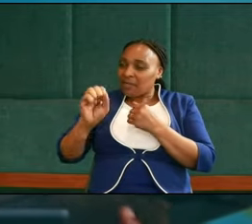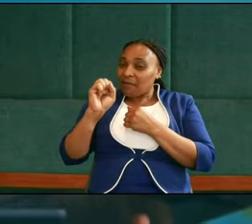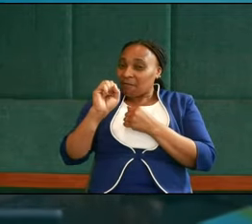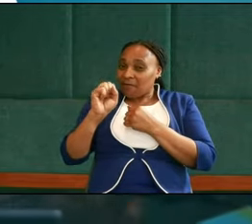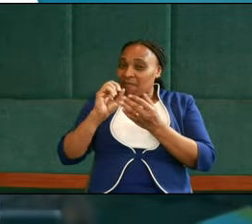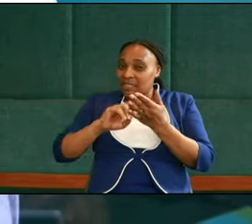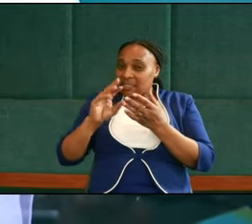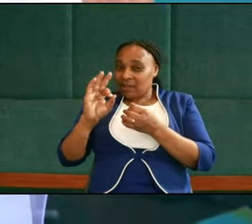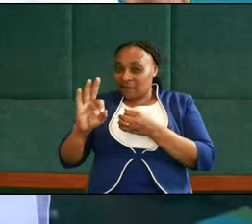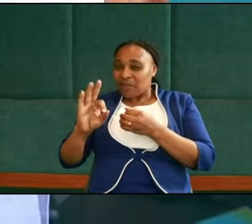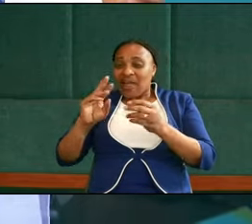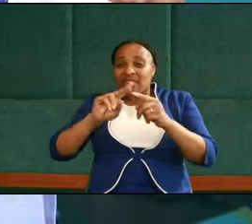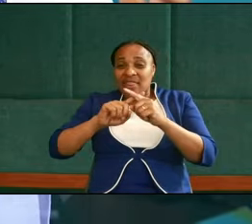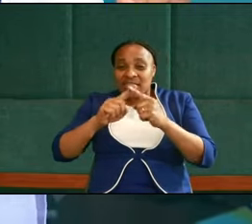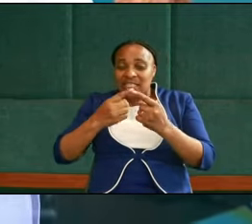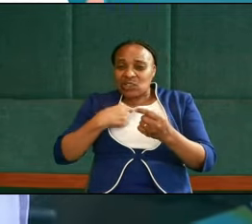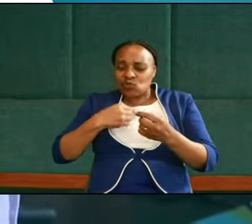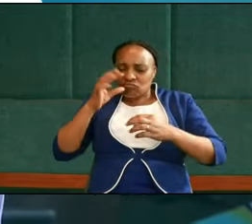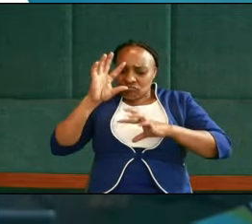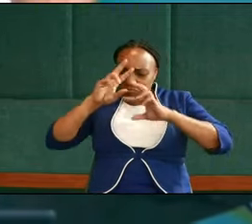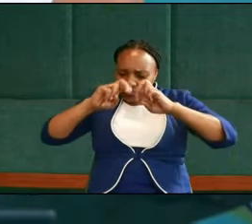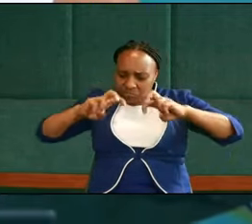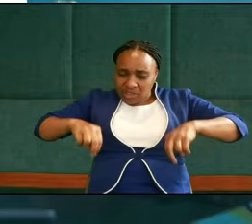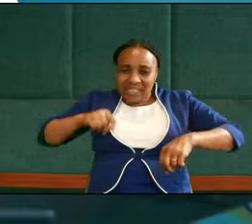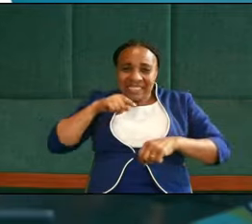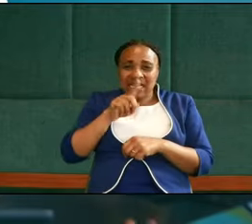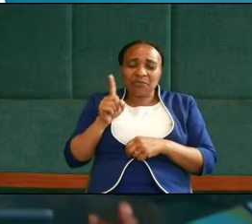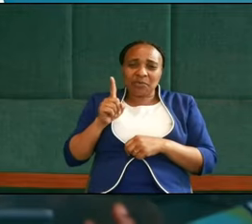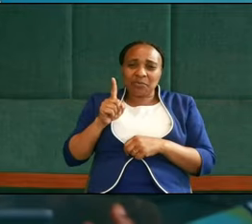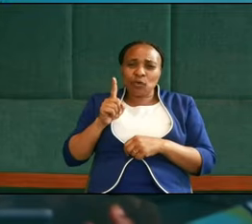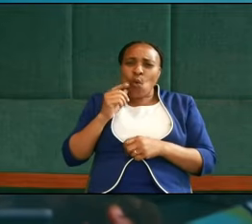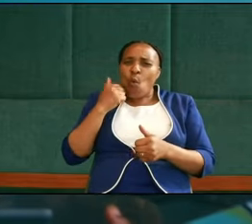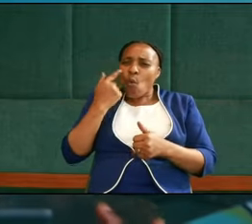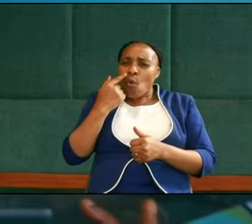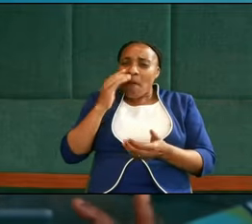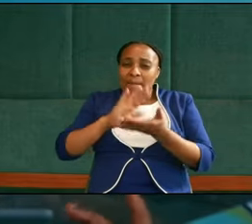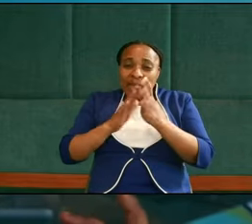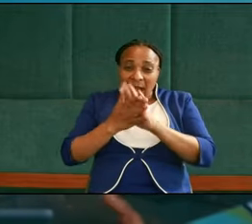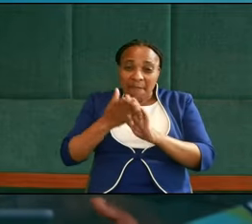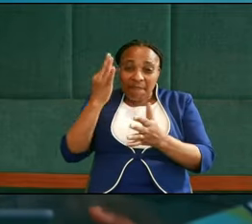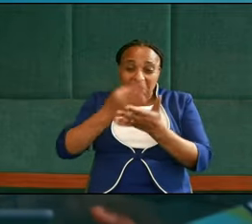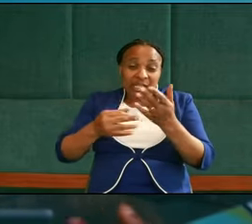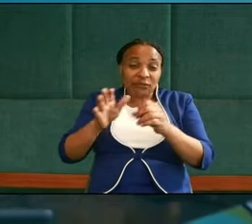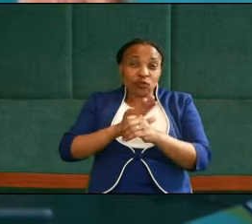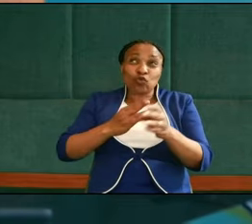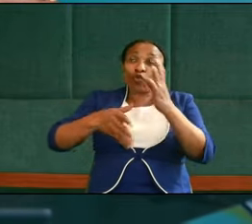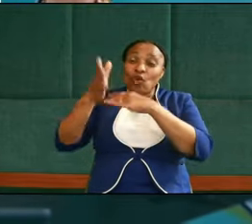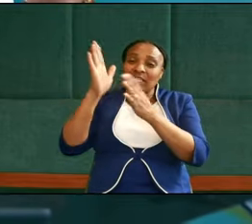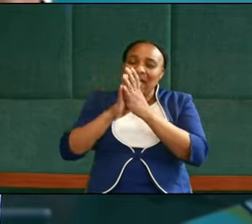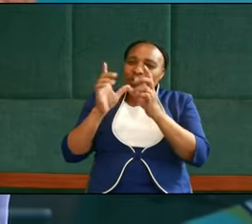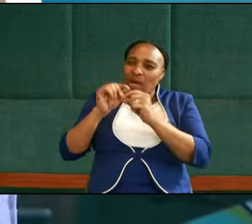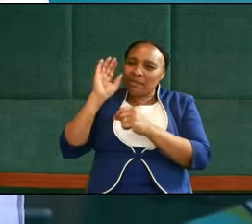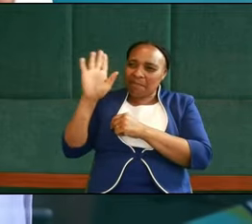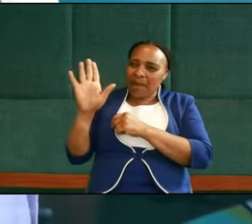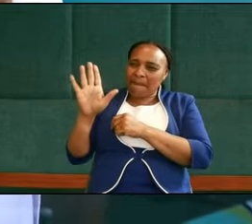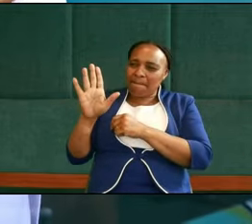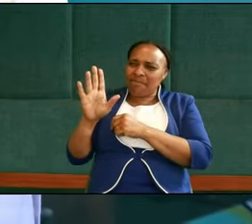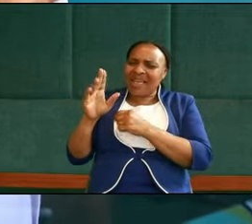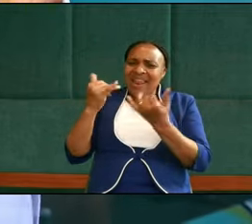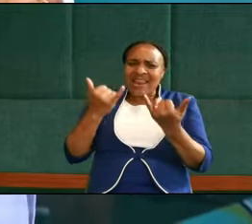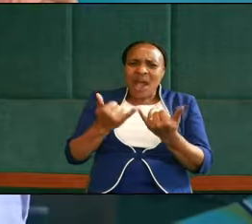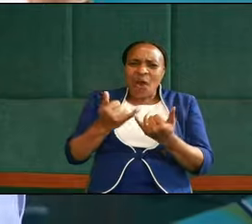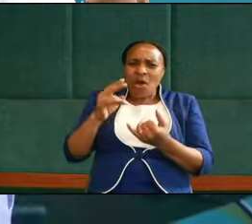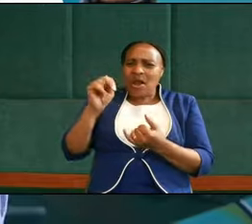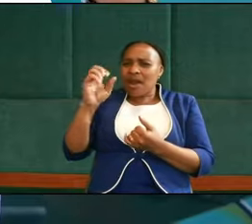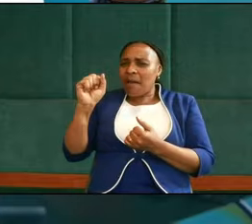Naboth symbolically calls on this generation to be faithful to God and his word. Naboth symbolically pleads